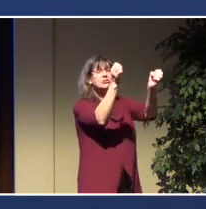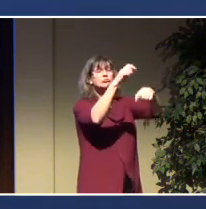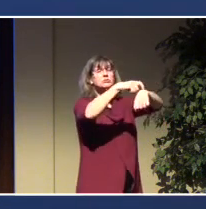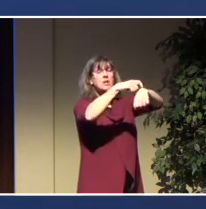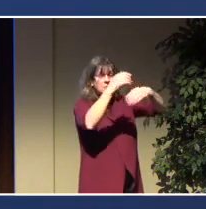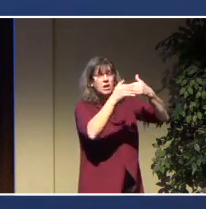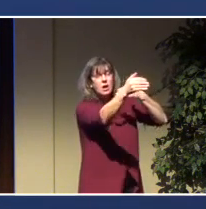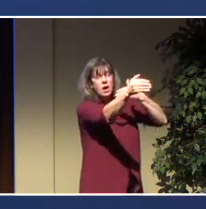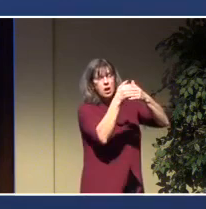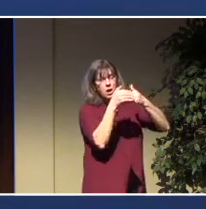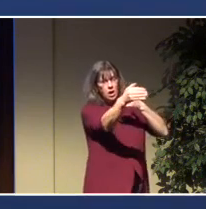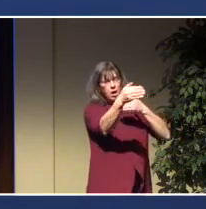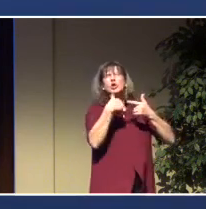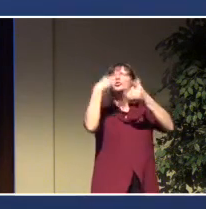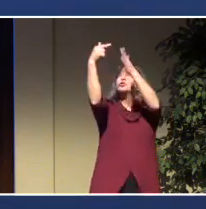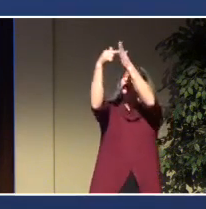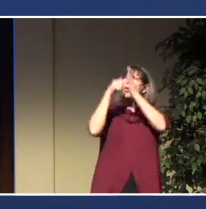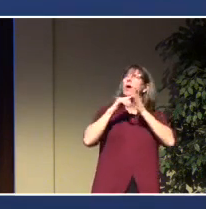the Son.